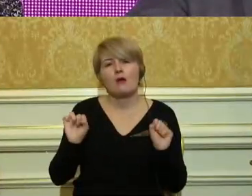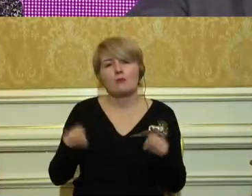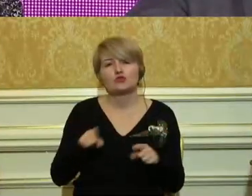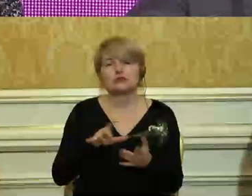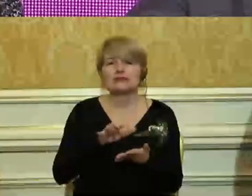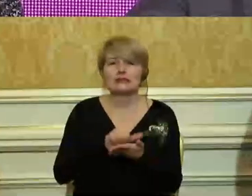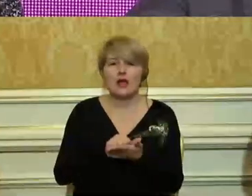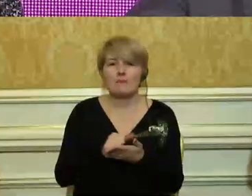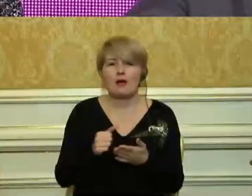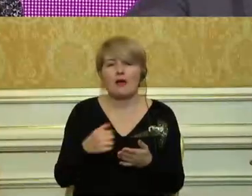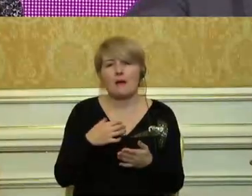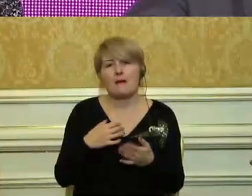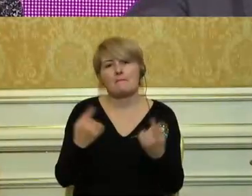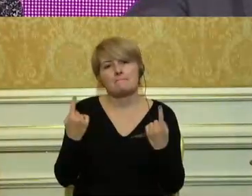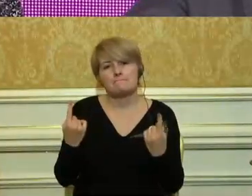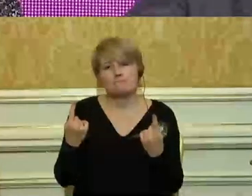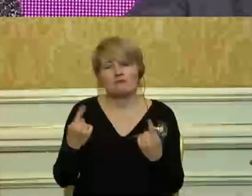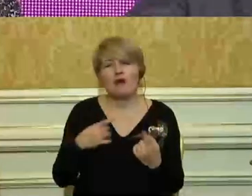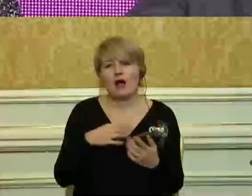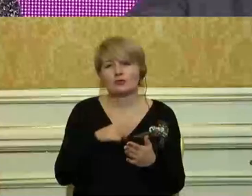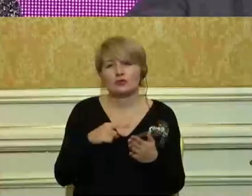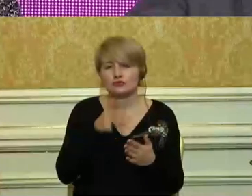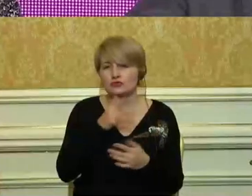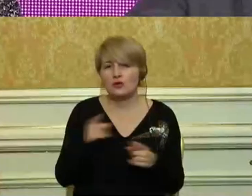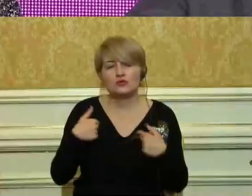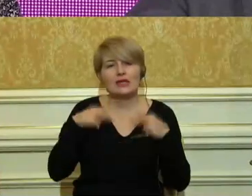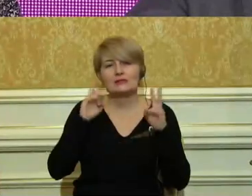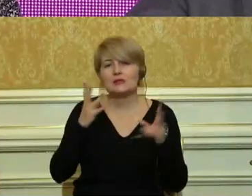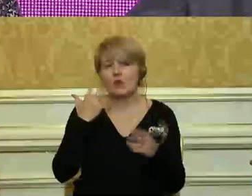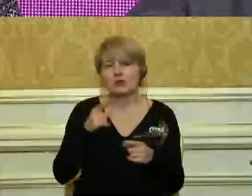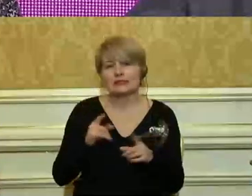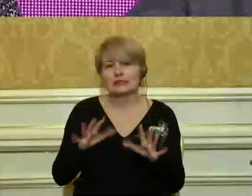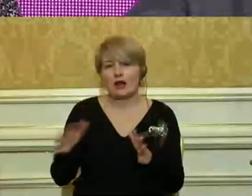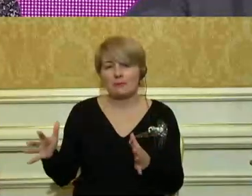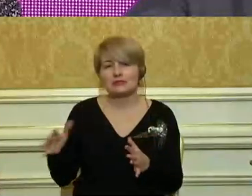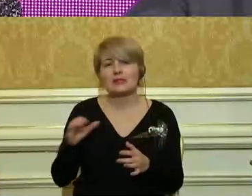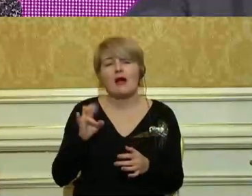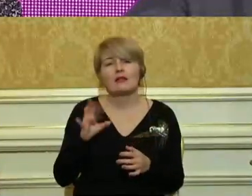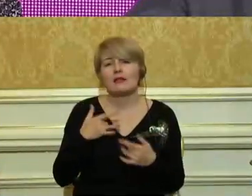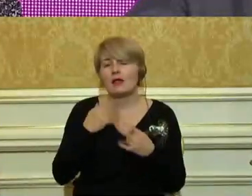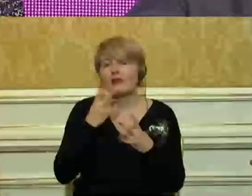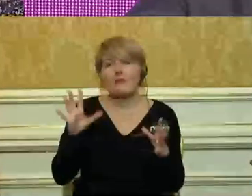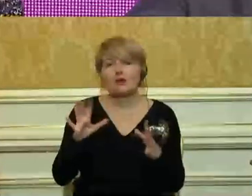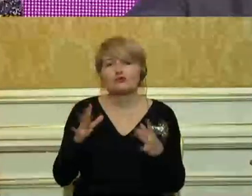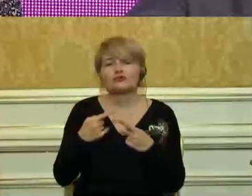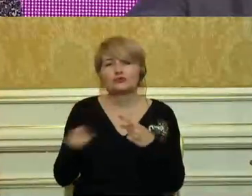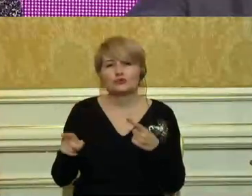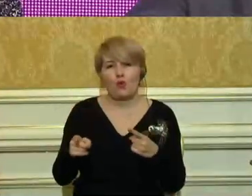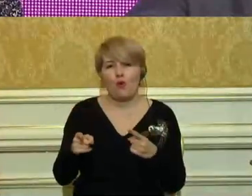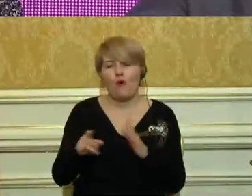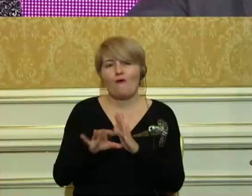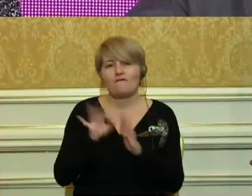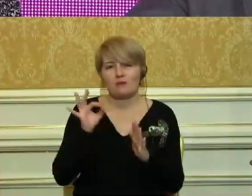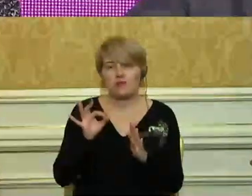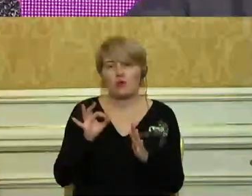of time. I don't know when, but I don't see any other strategy for